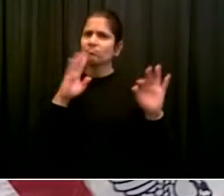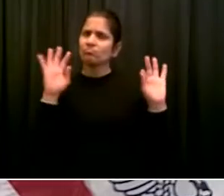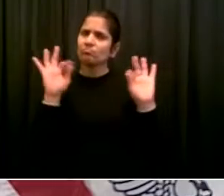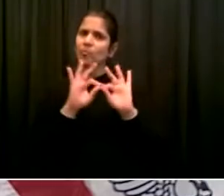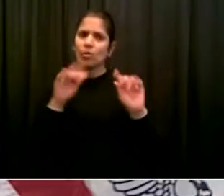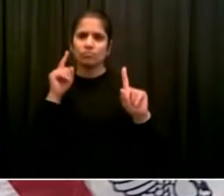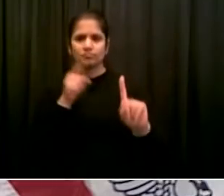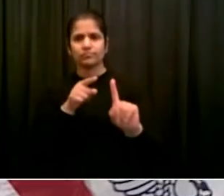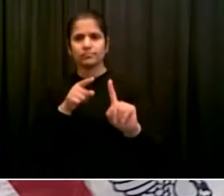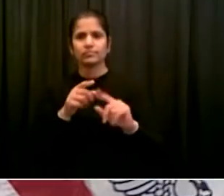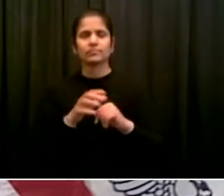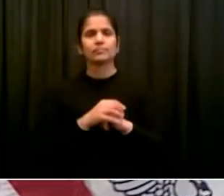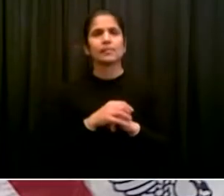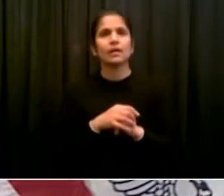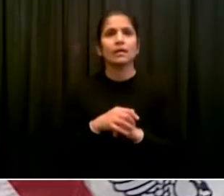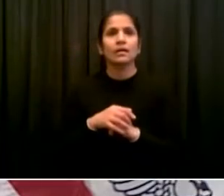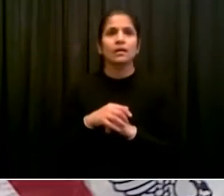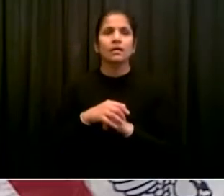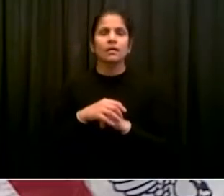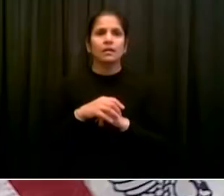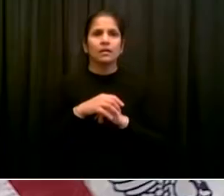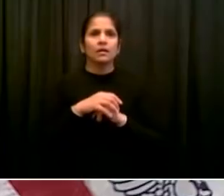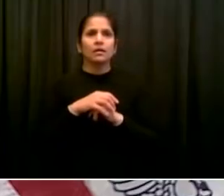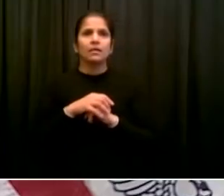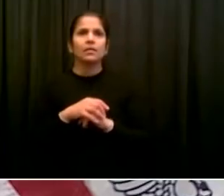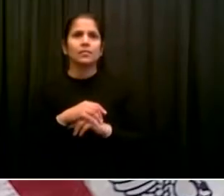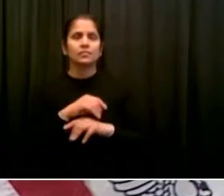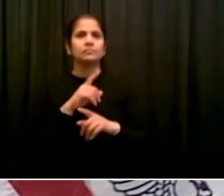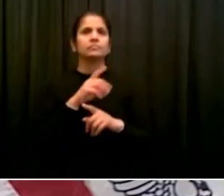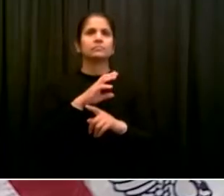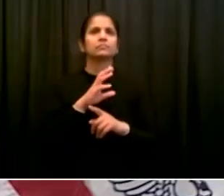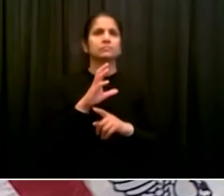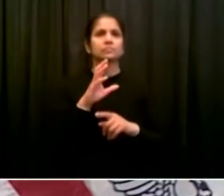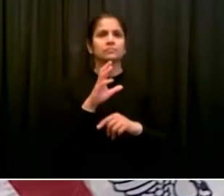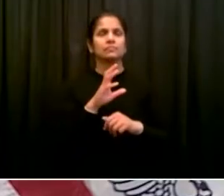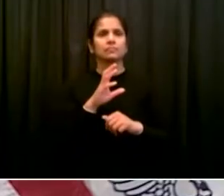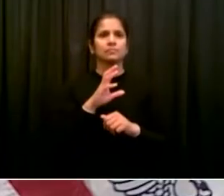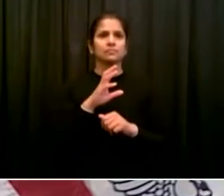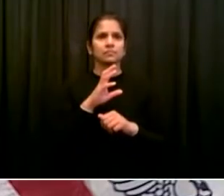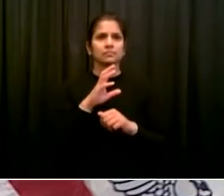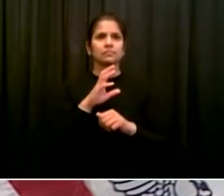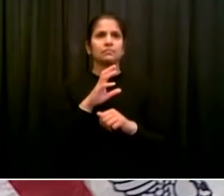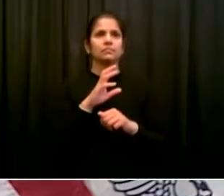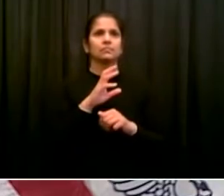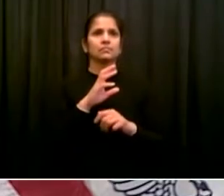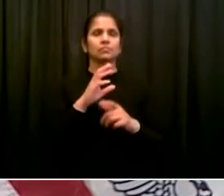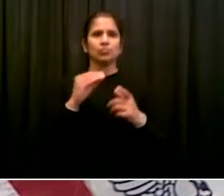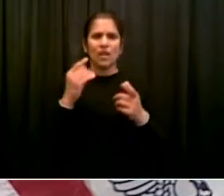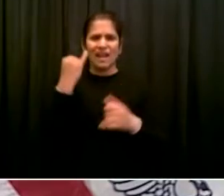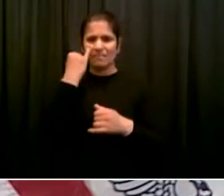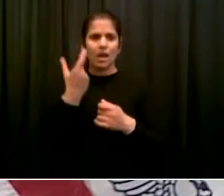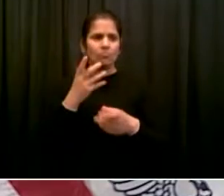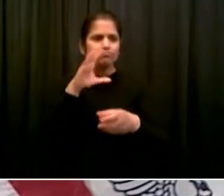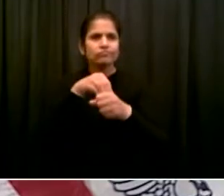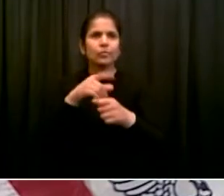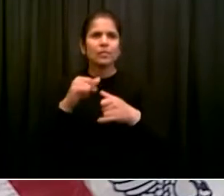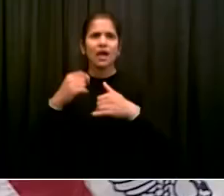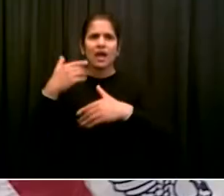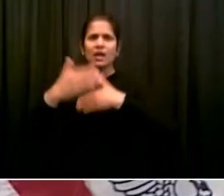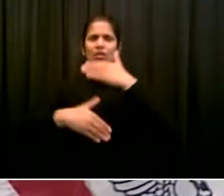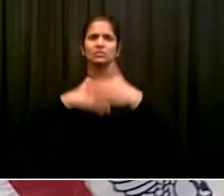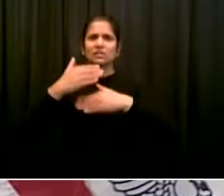justice system. What happens next is often the game changer. We made a decision years ago that folks who are in our city